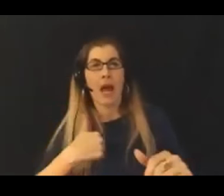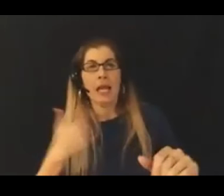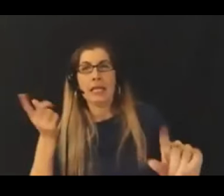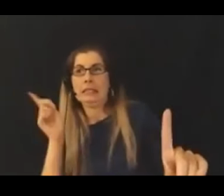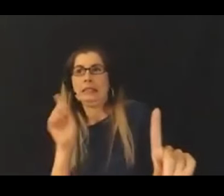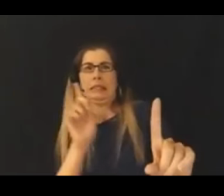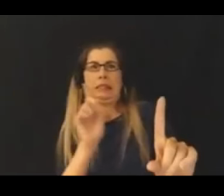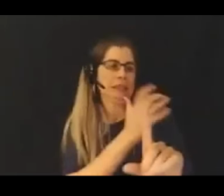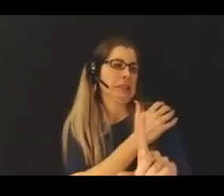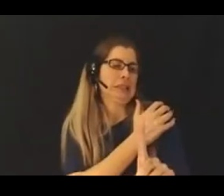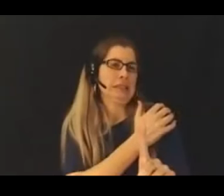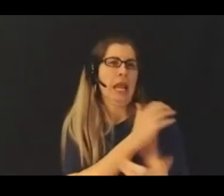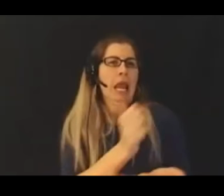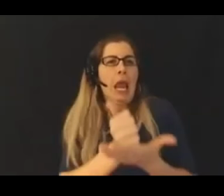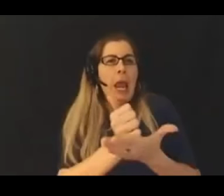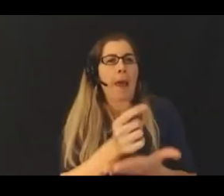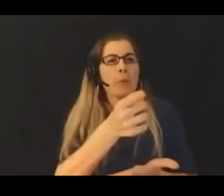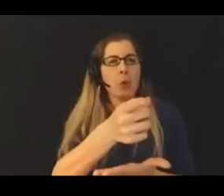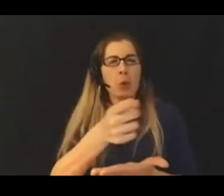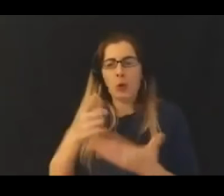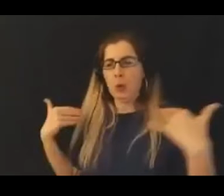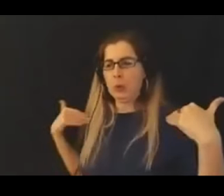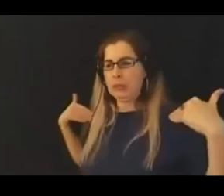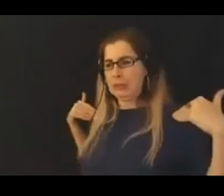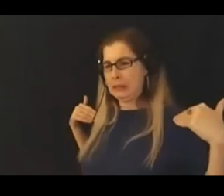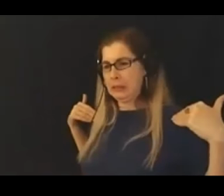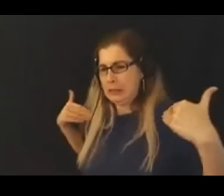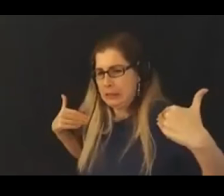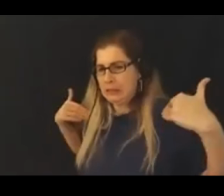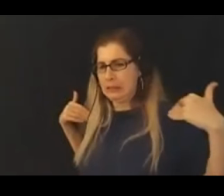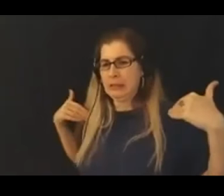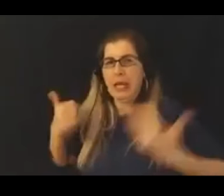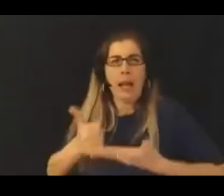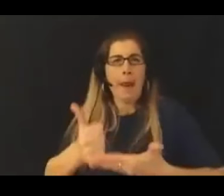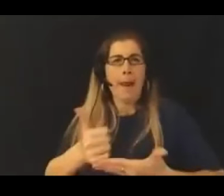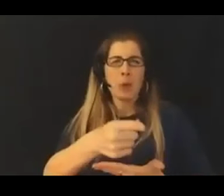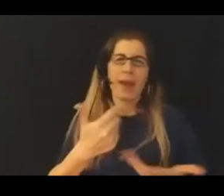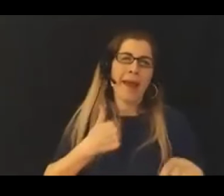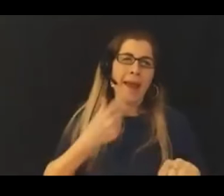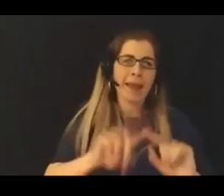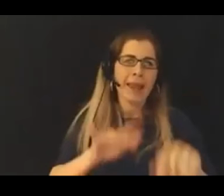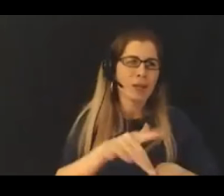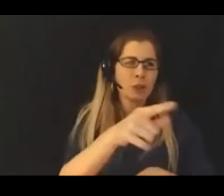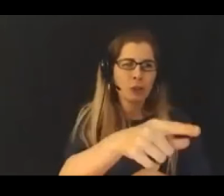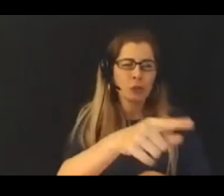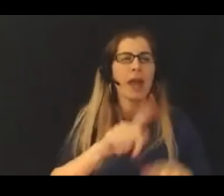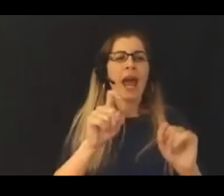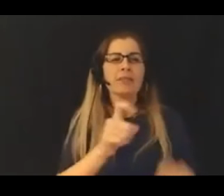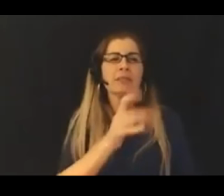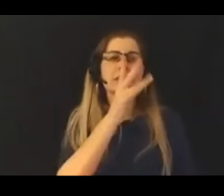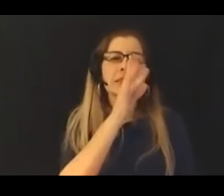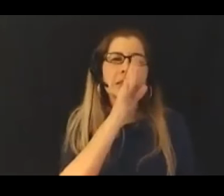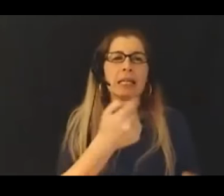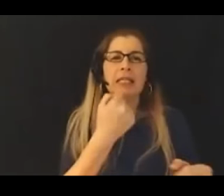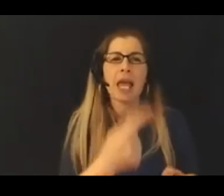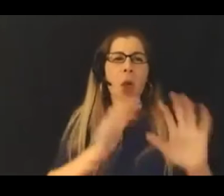and say, oh, here's the alignment that we're trying to achieve. And so when I really have to do verbal cueing, I